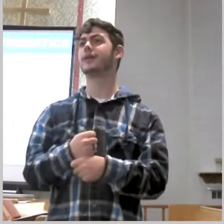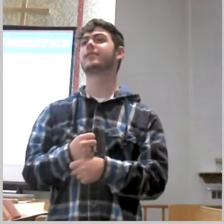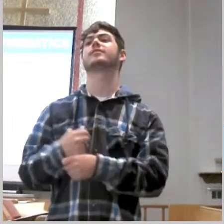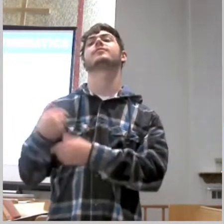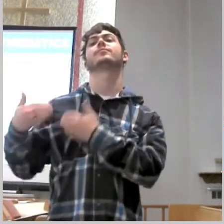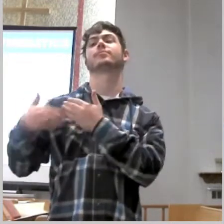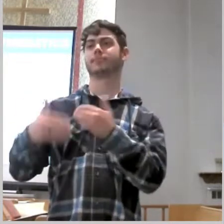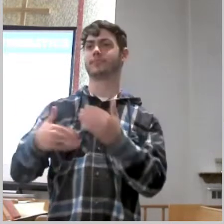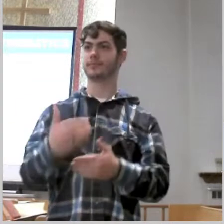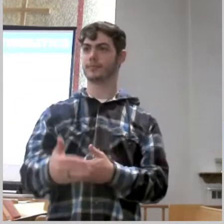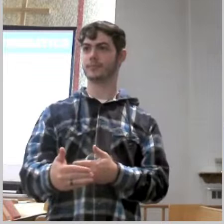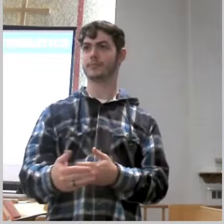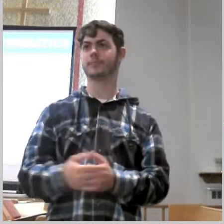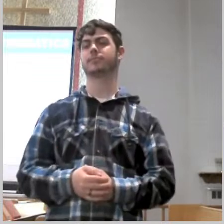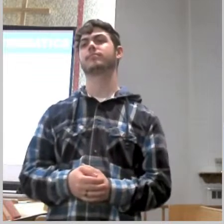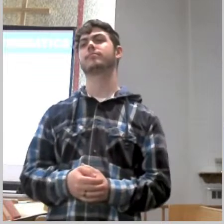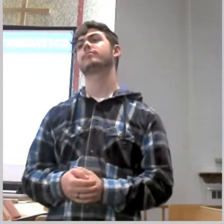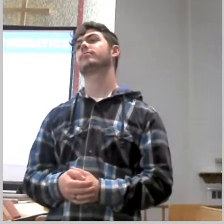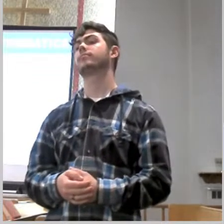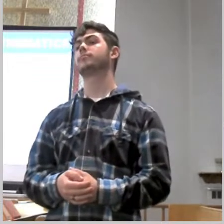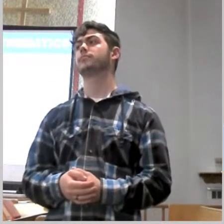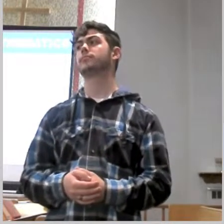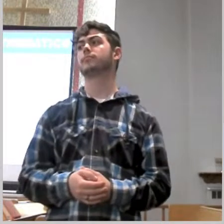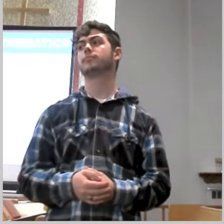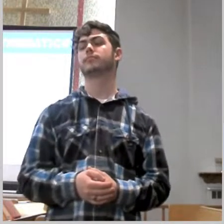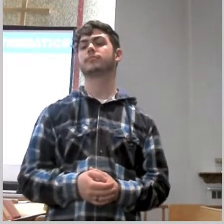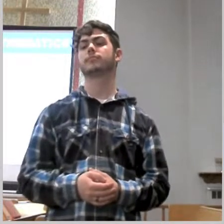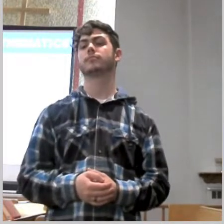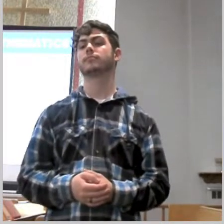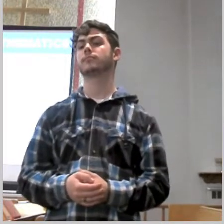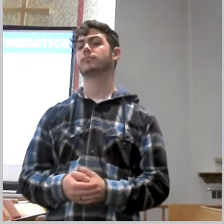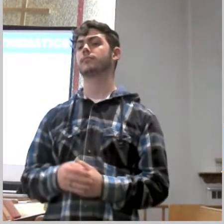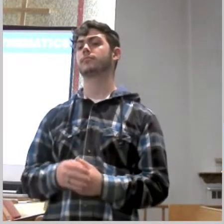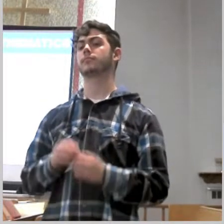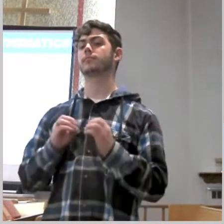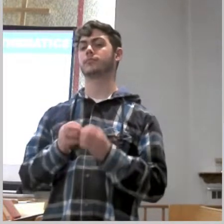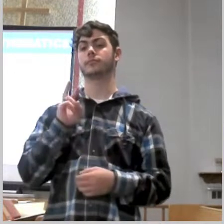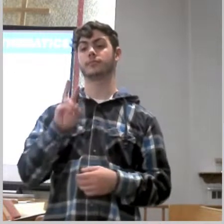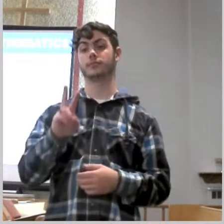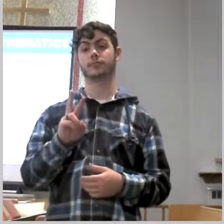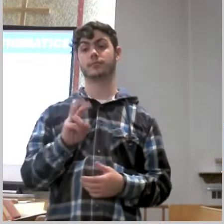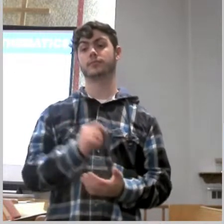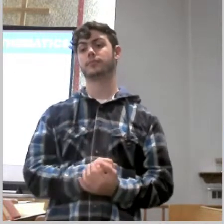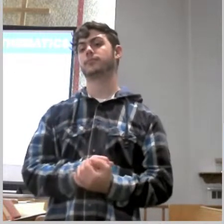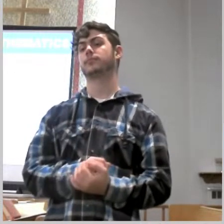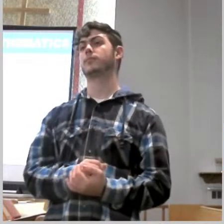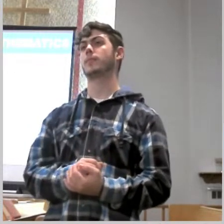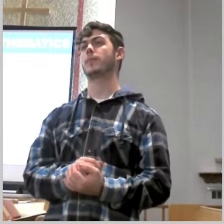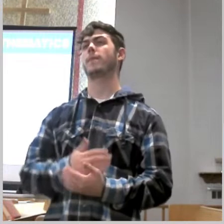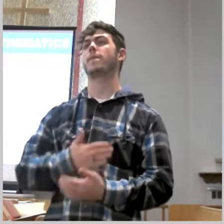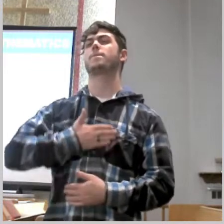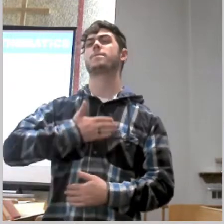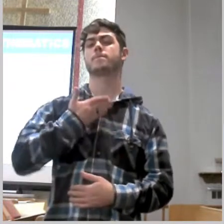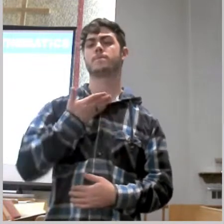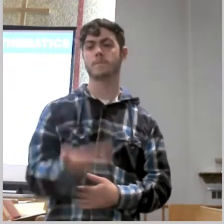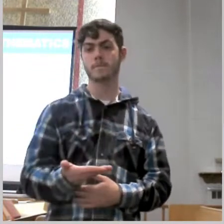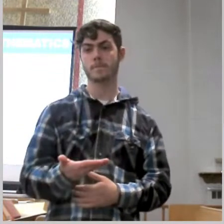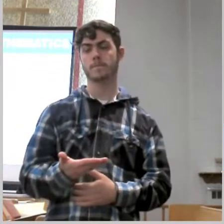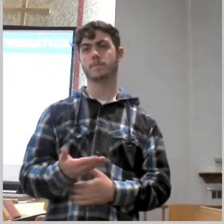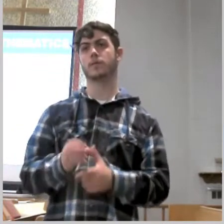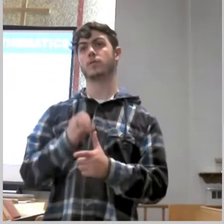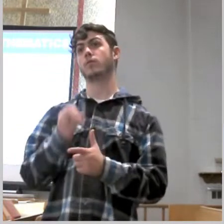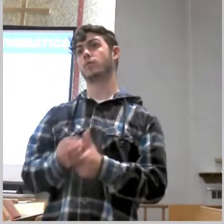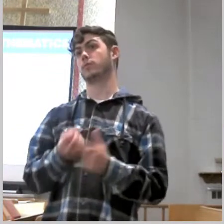to learn from these Macedonian churches. Kingdom mathematics. Number two, willingness over ability